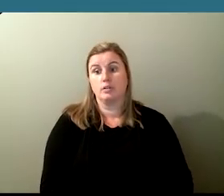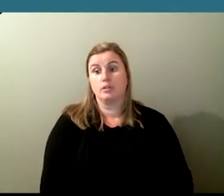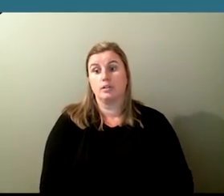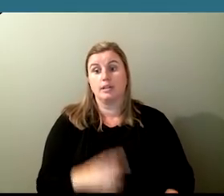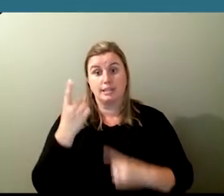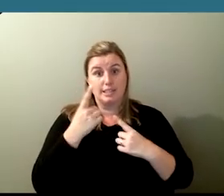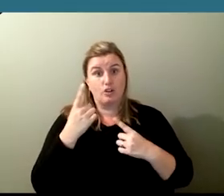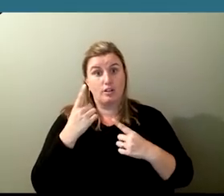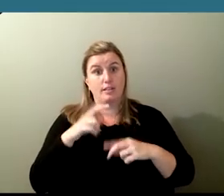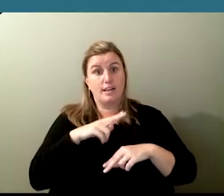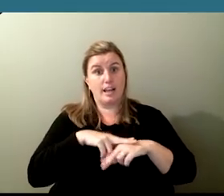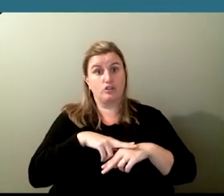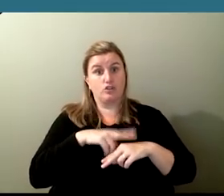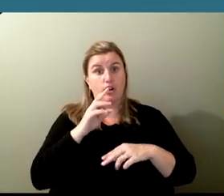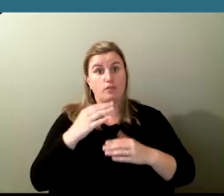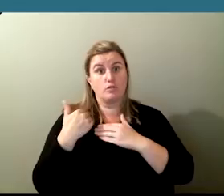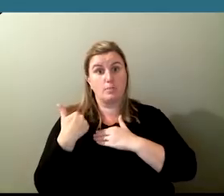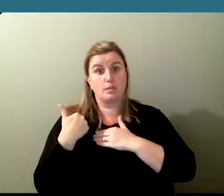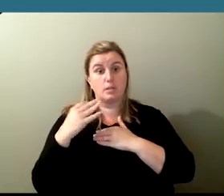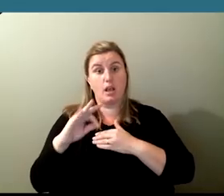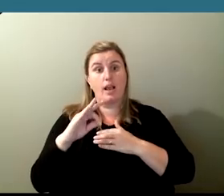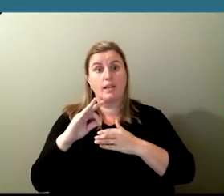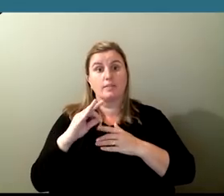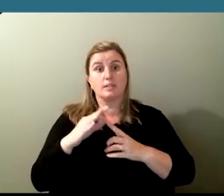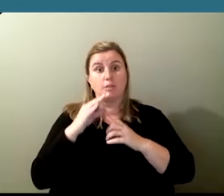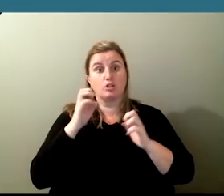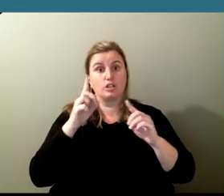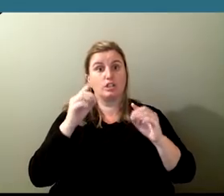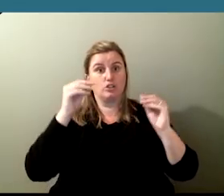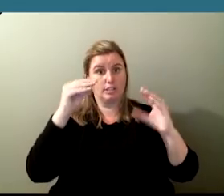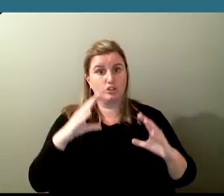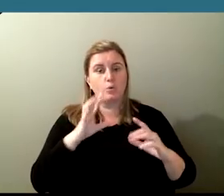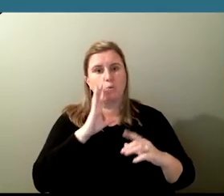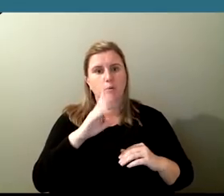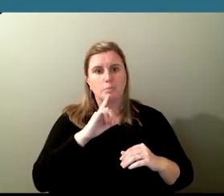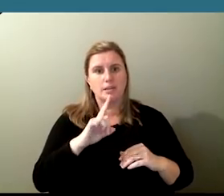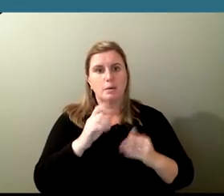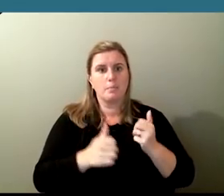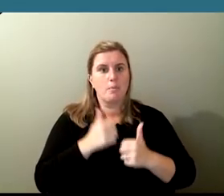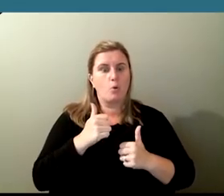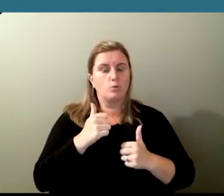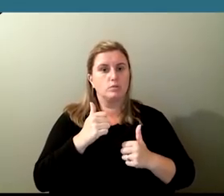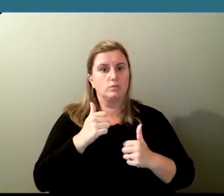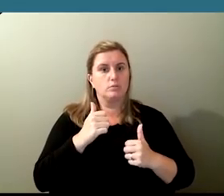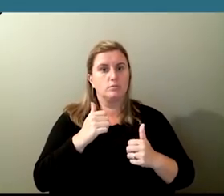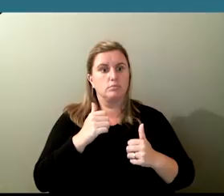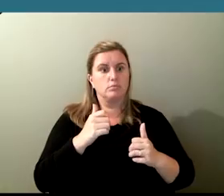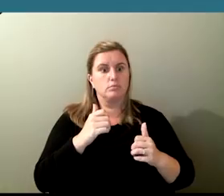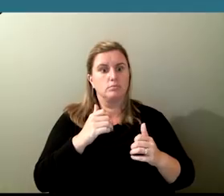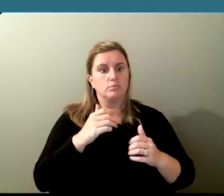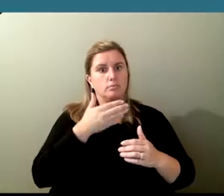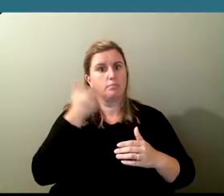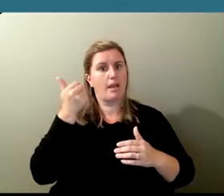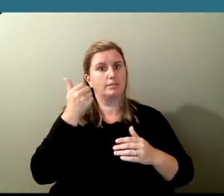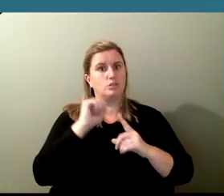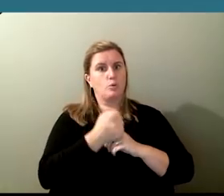of the responsibilities of special education teachers, it would be most ideal if they are the ones who are actually